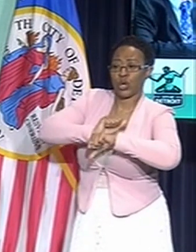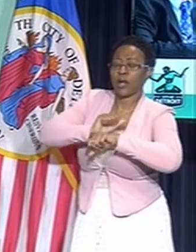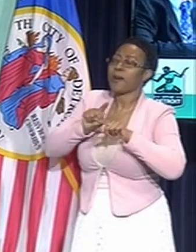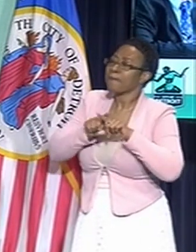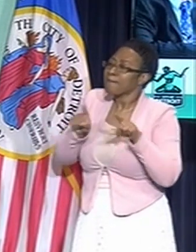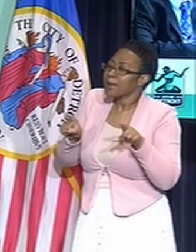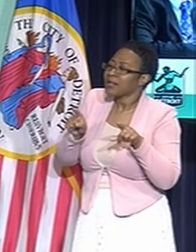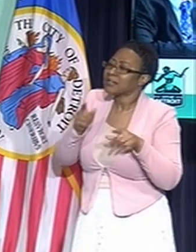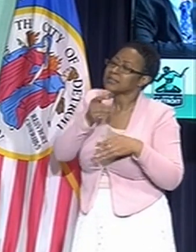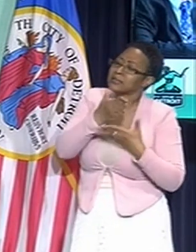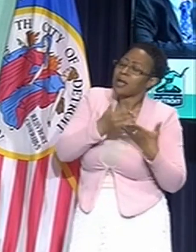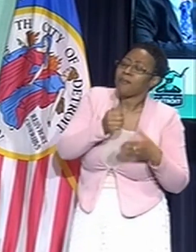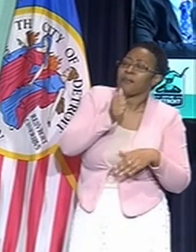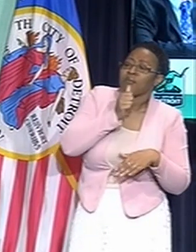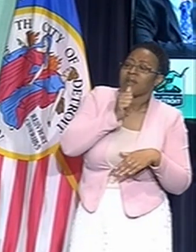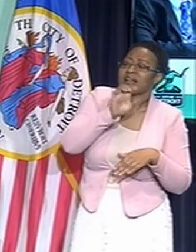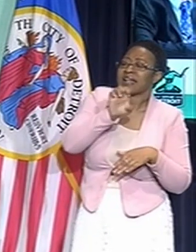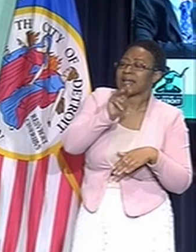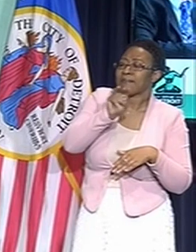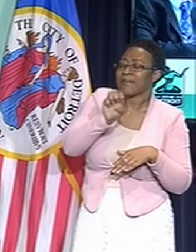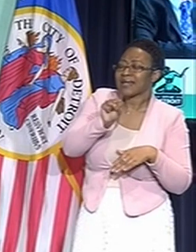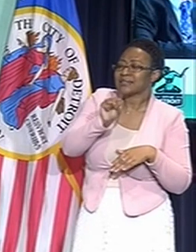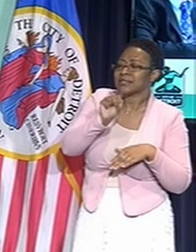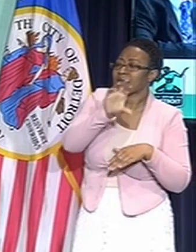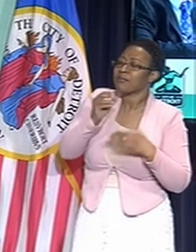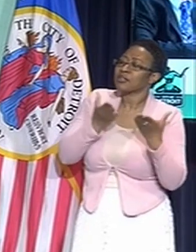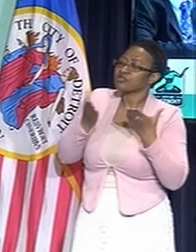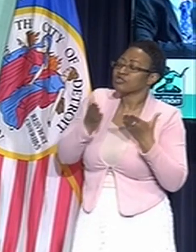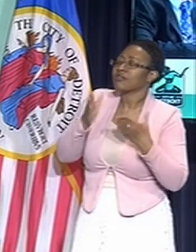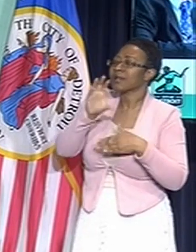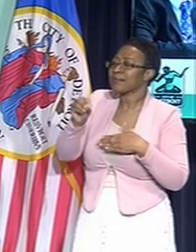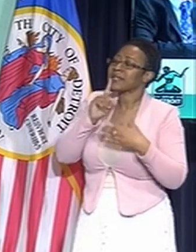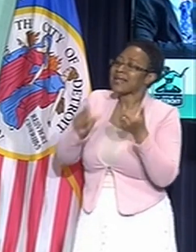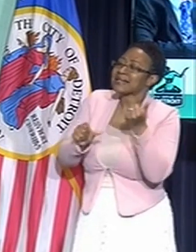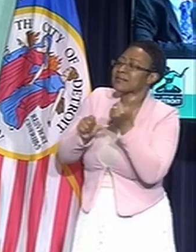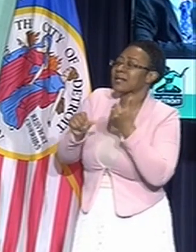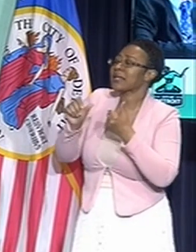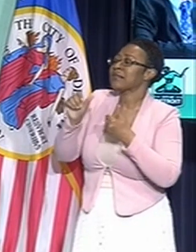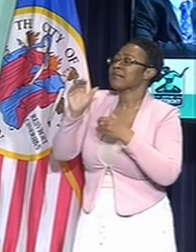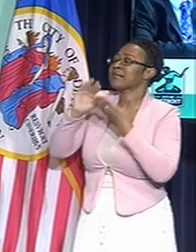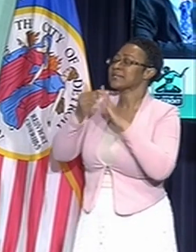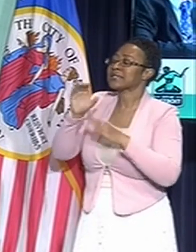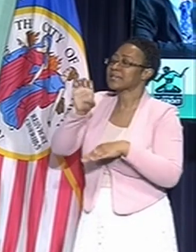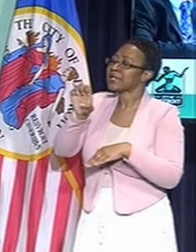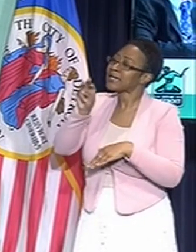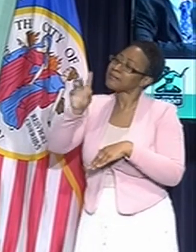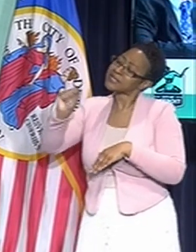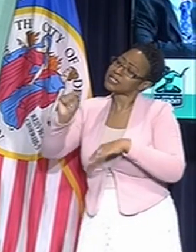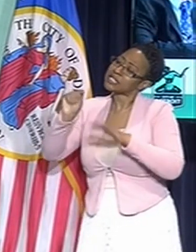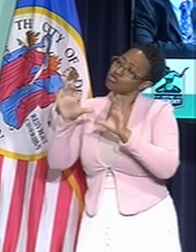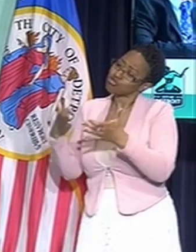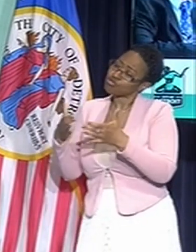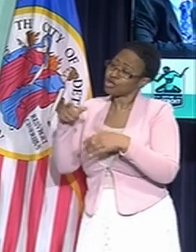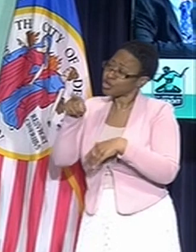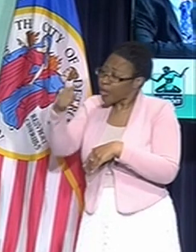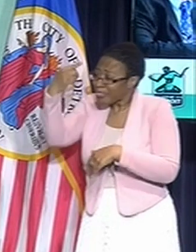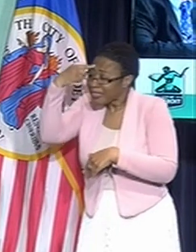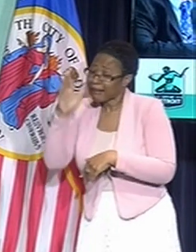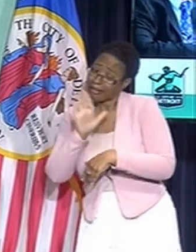But there are private EMS companies that also serve the city and supplement the city's EMT crews. Do you think that